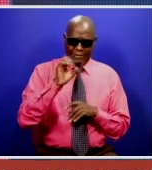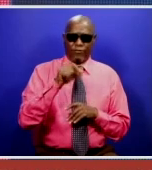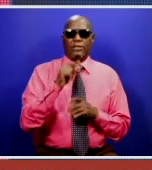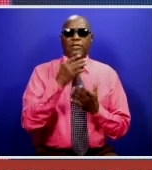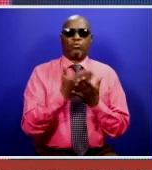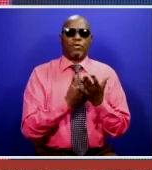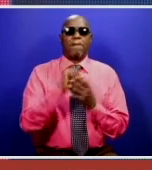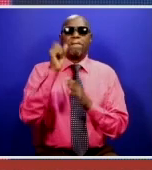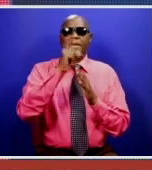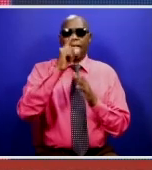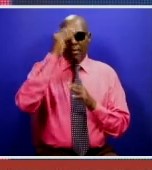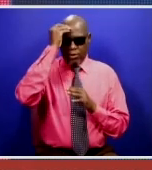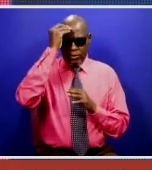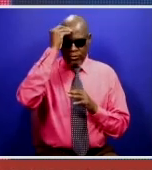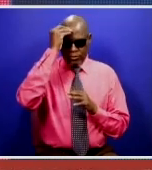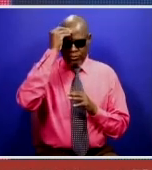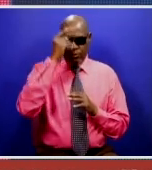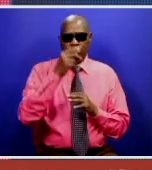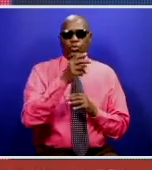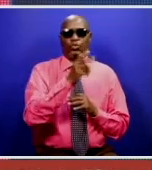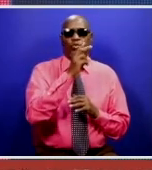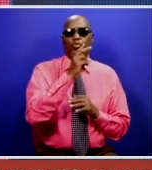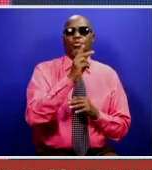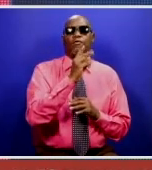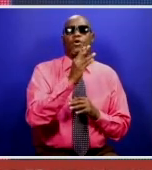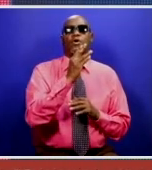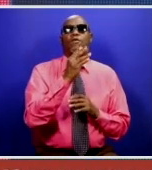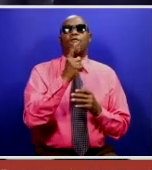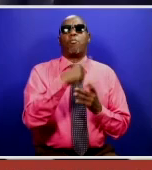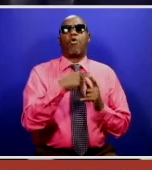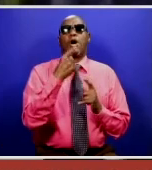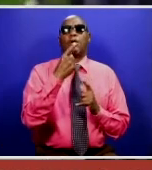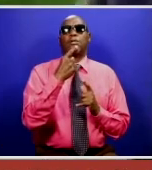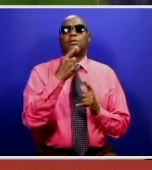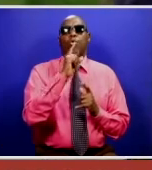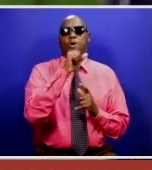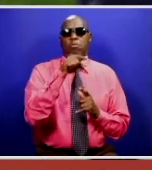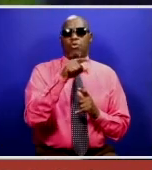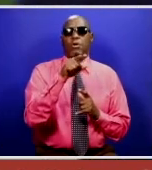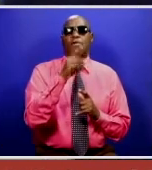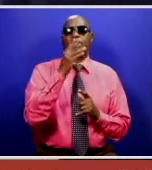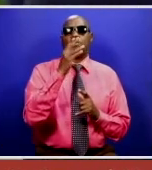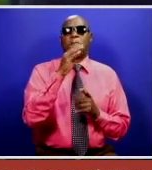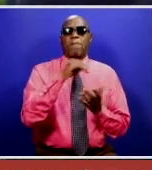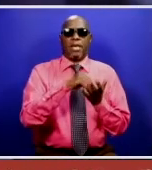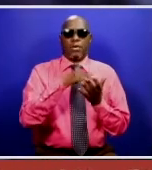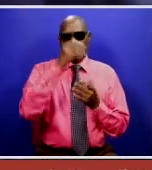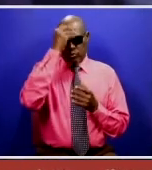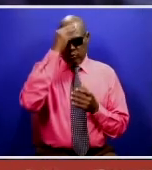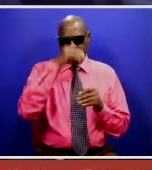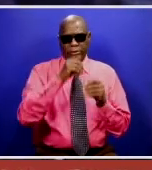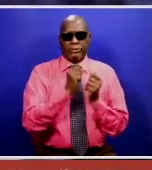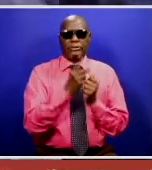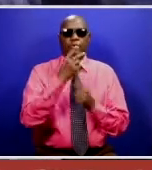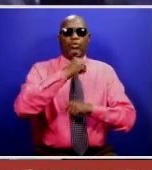And the Ministry of Education has today released the 2024 Form 1 placement results, placing over 1.4 million students in secondary schools.